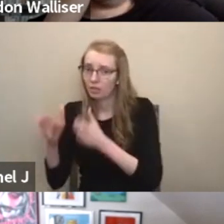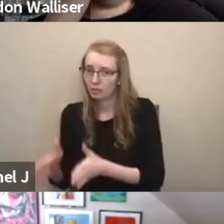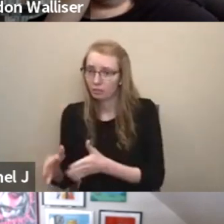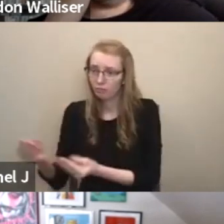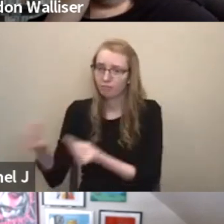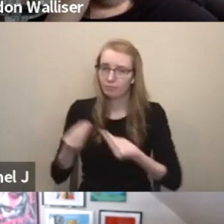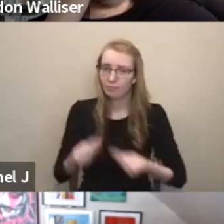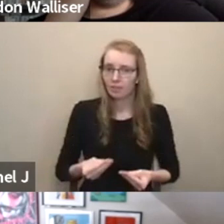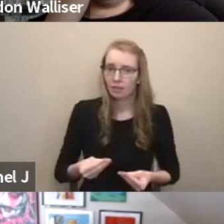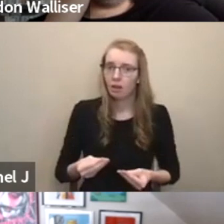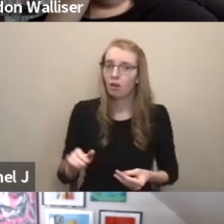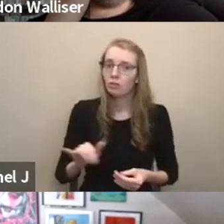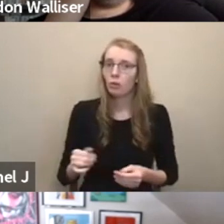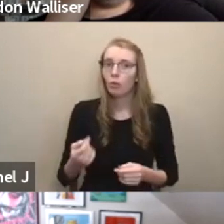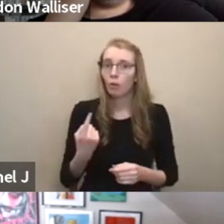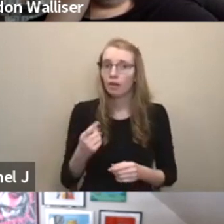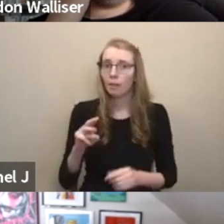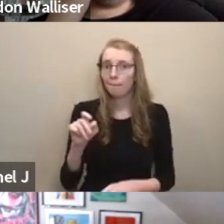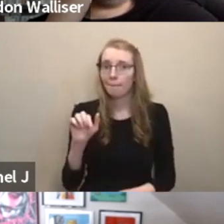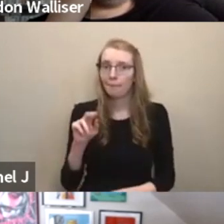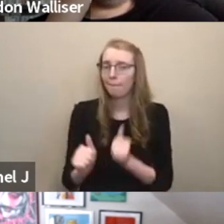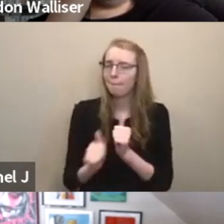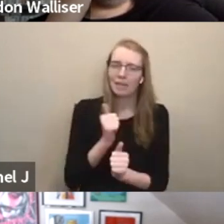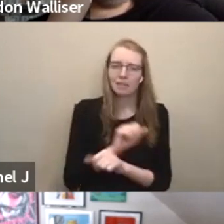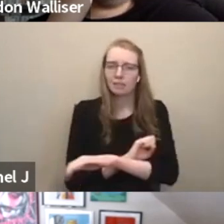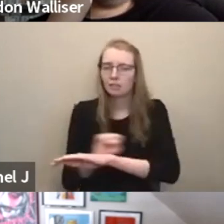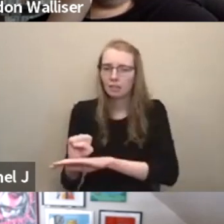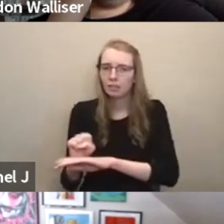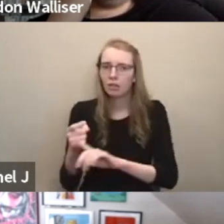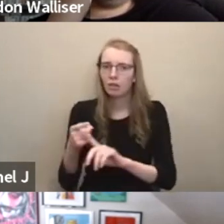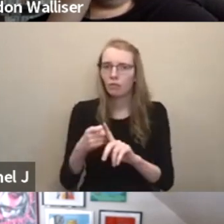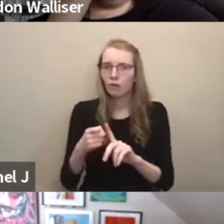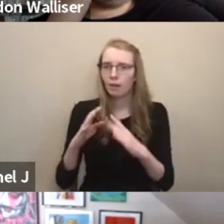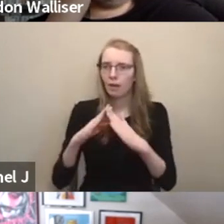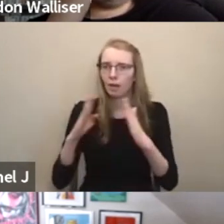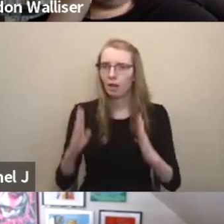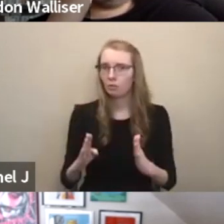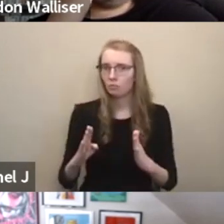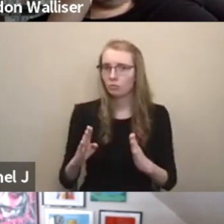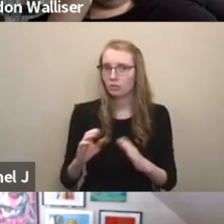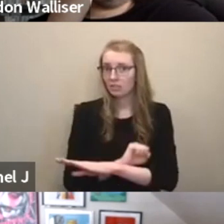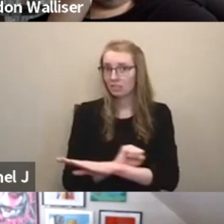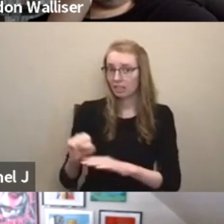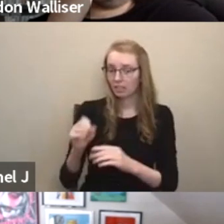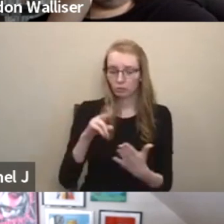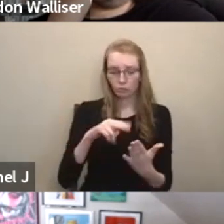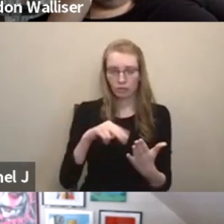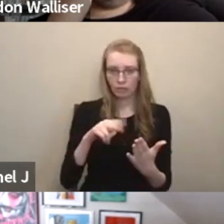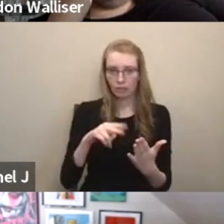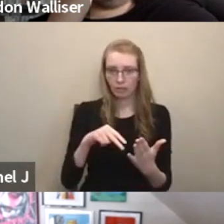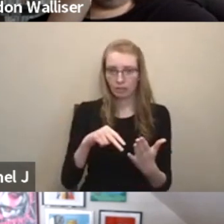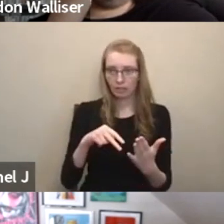doing a house concert staged reading of a script and inviting the